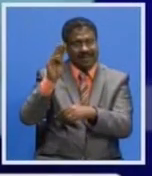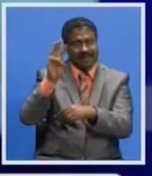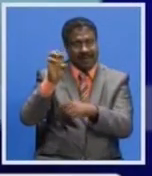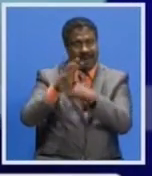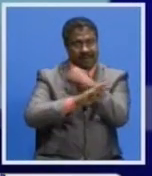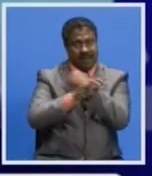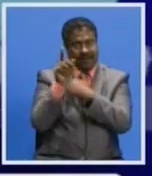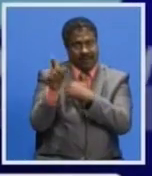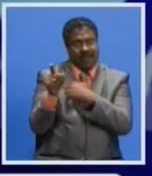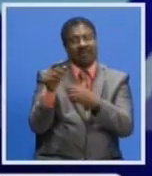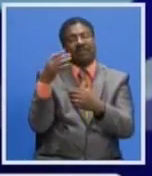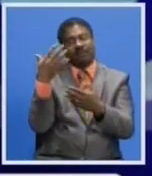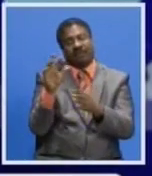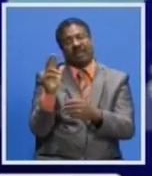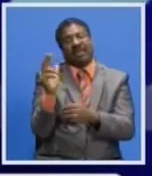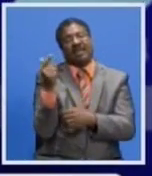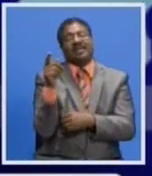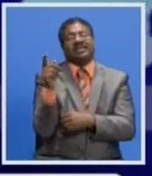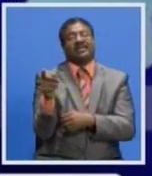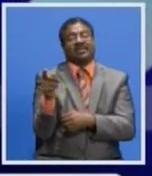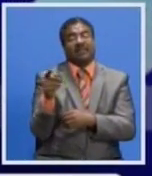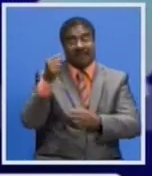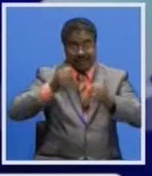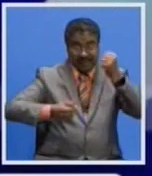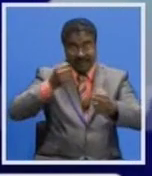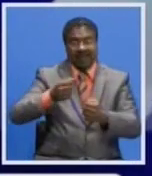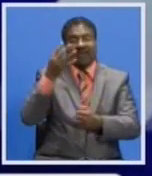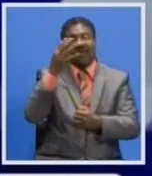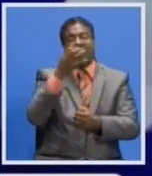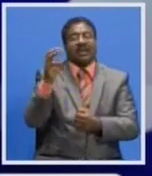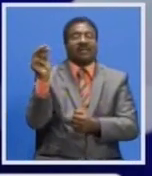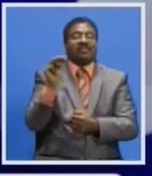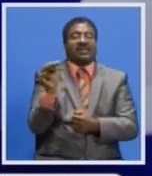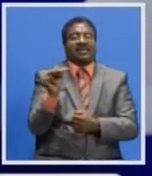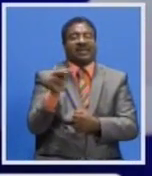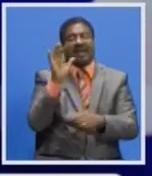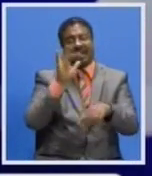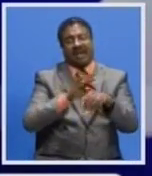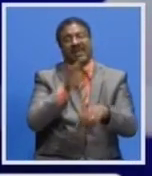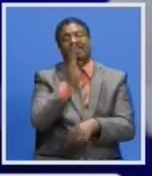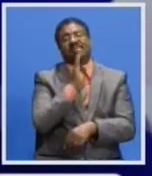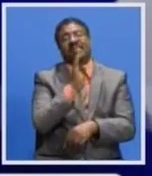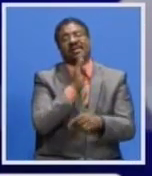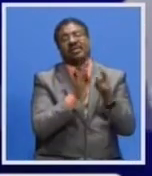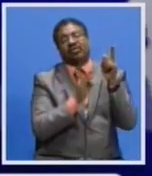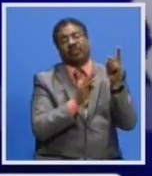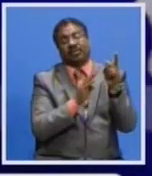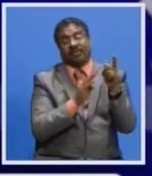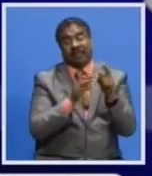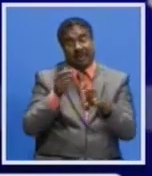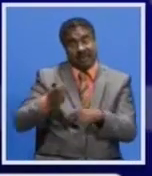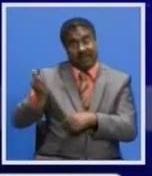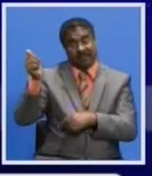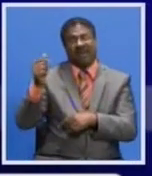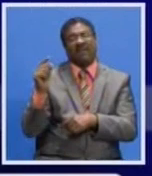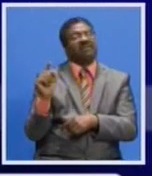for a bronze medal in the 400 meters category at the Antwerp Invitational Gala in Belgium. Siame, who is so far the